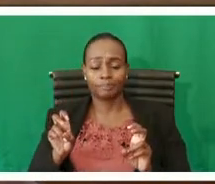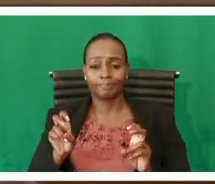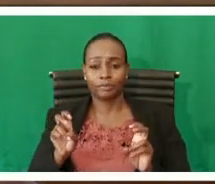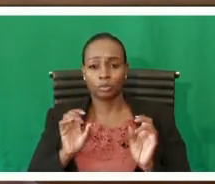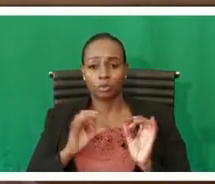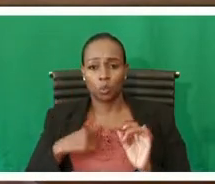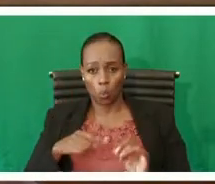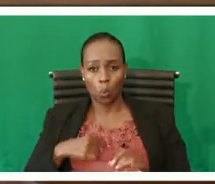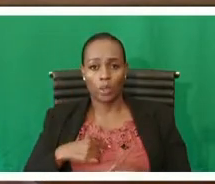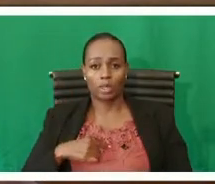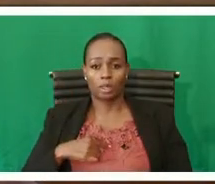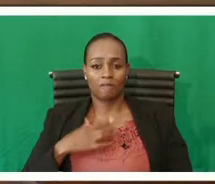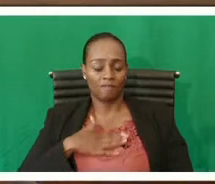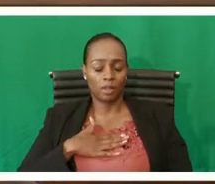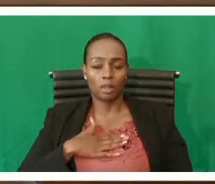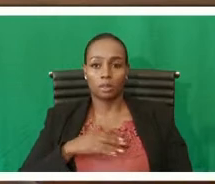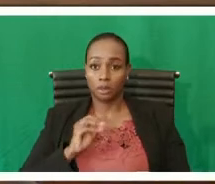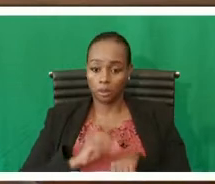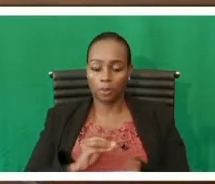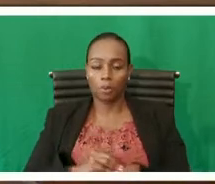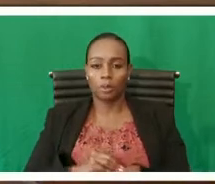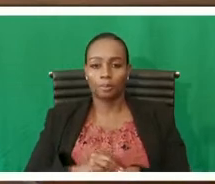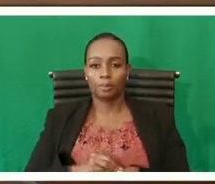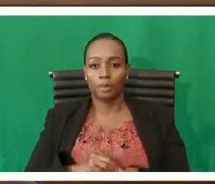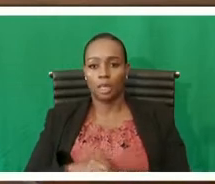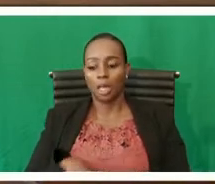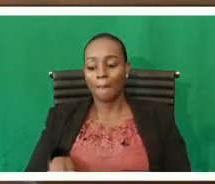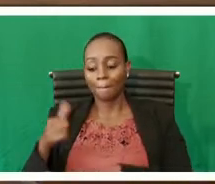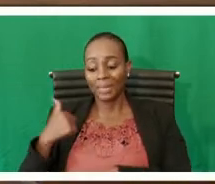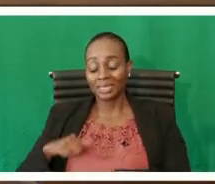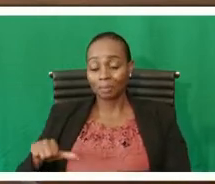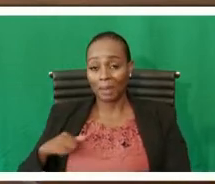technical, administrative, and financial challenges.